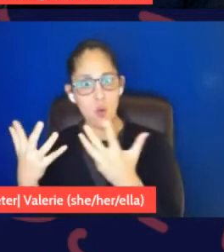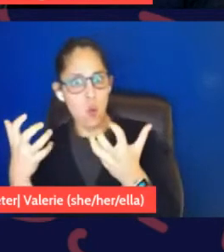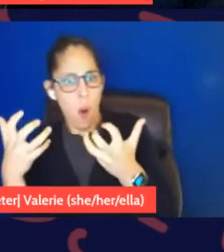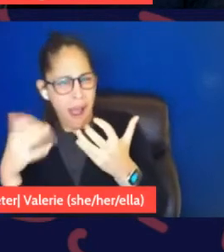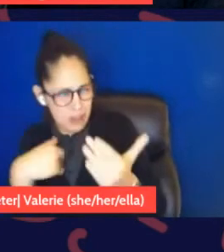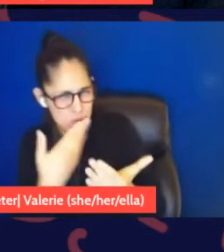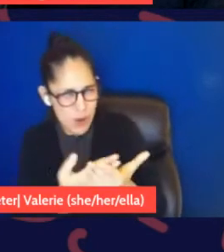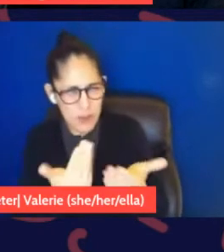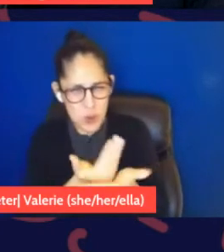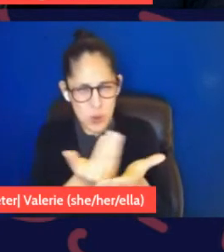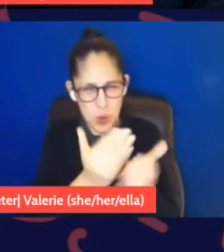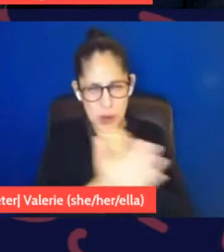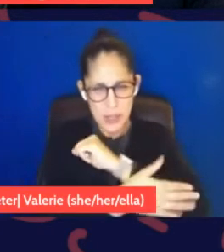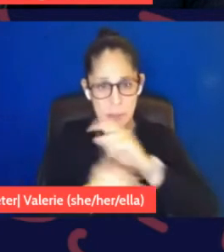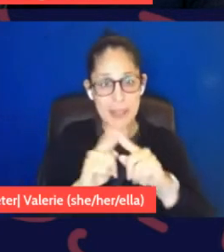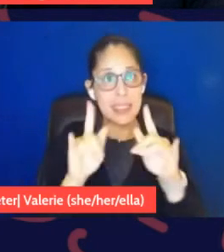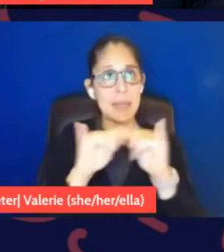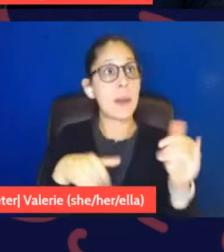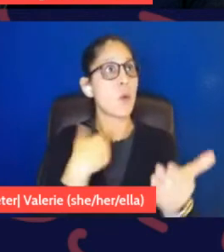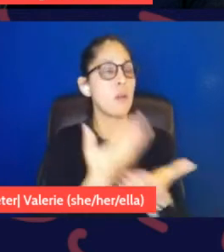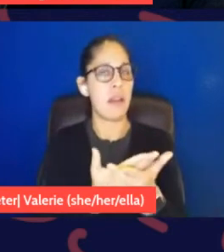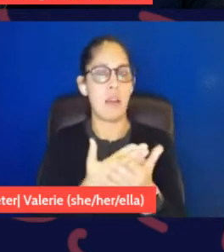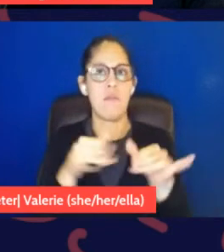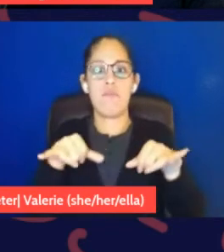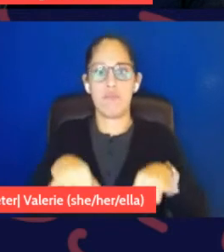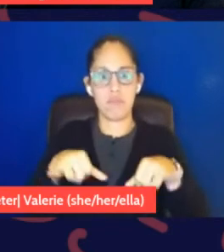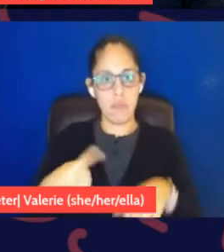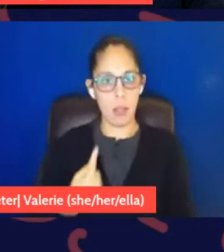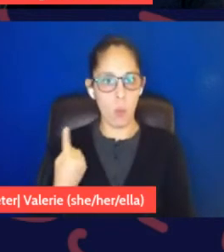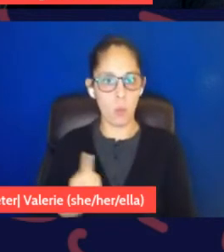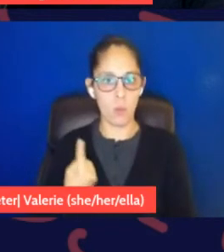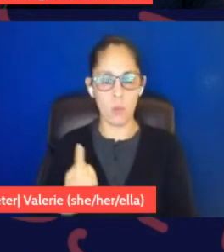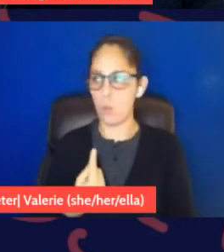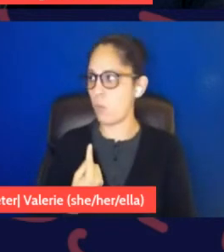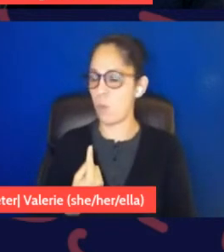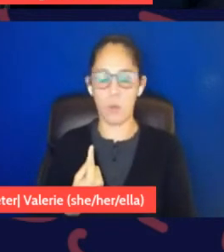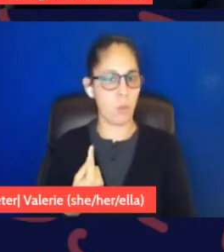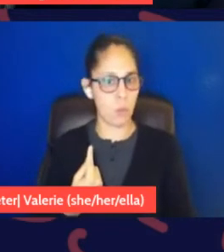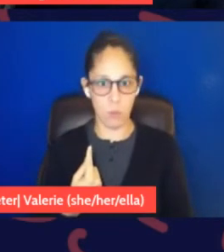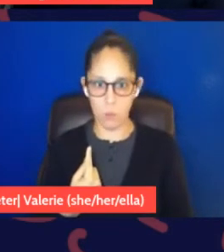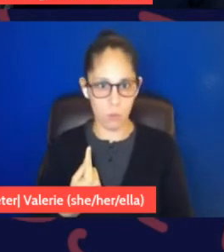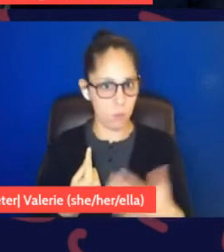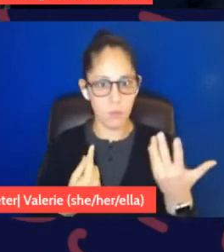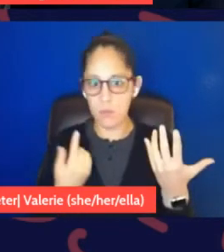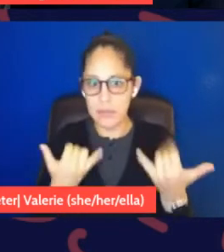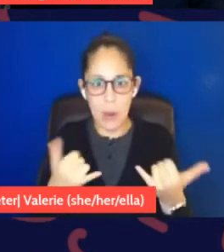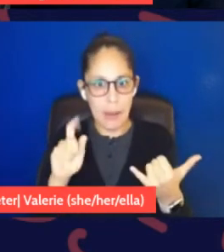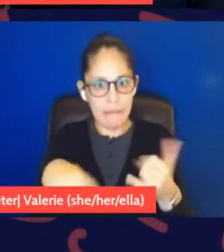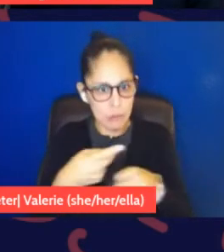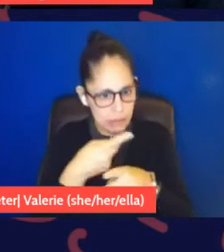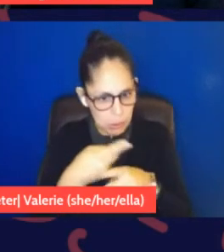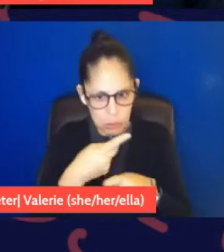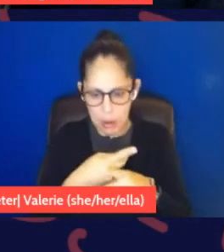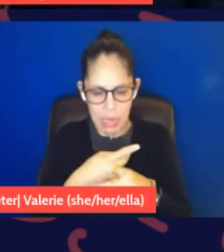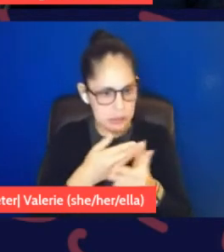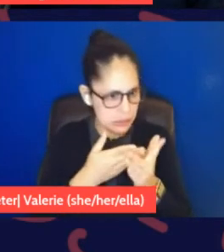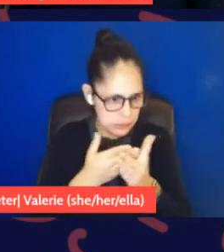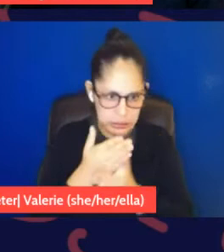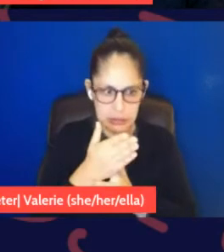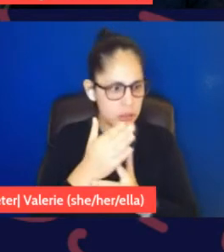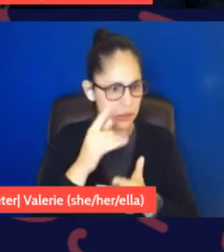at the same time just to realize that, oh, we are alone here. How now we have to figure it out, what is the next